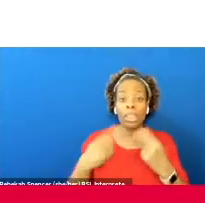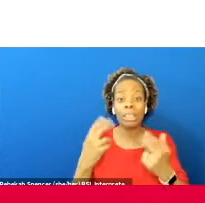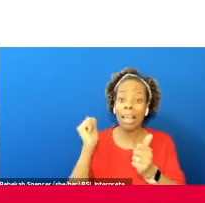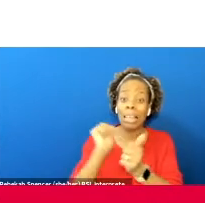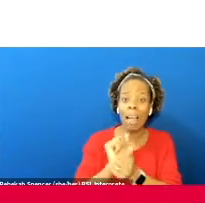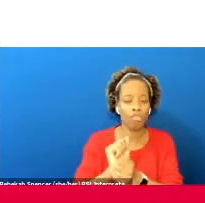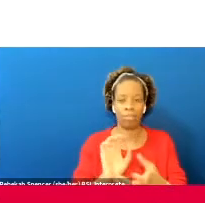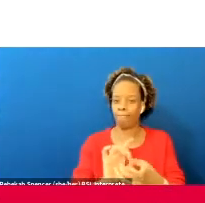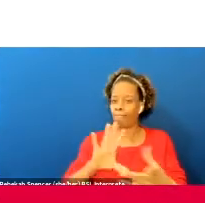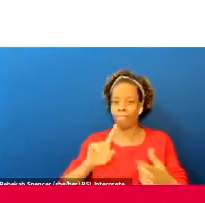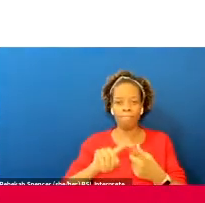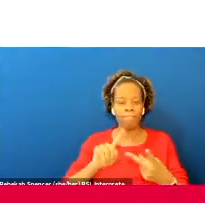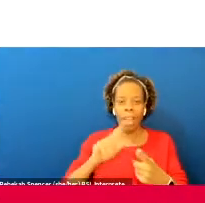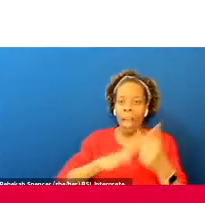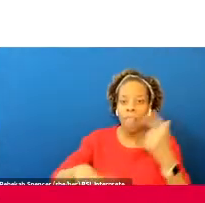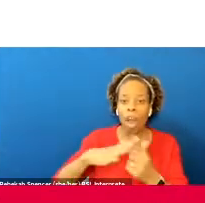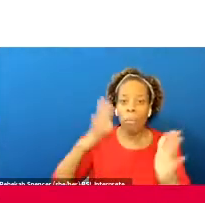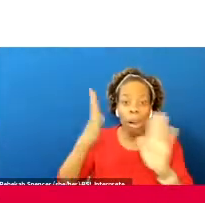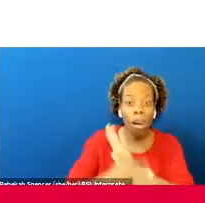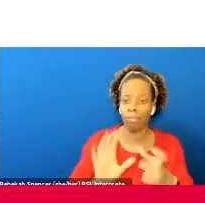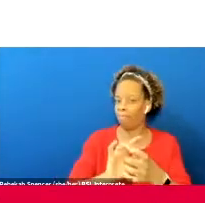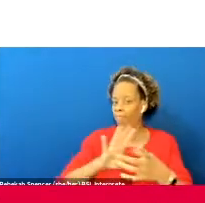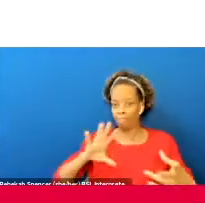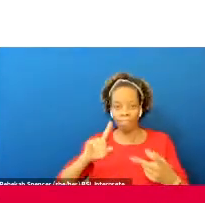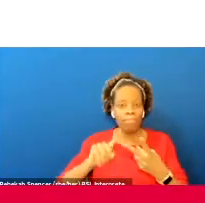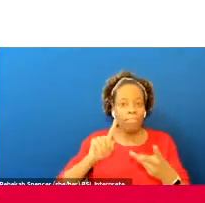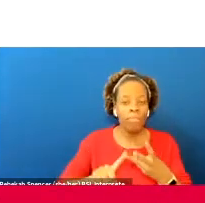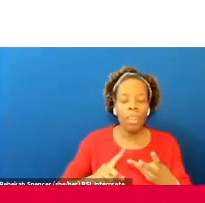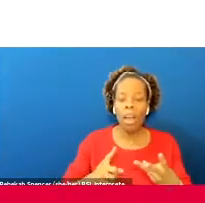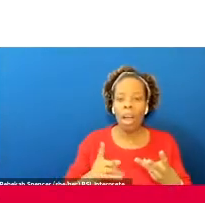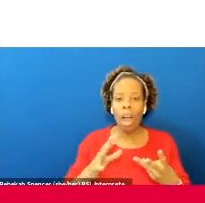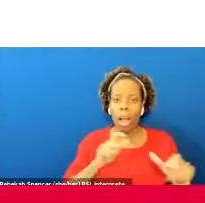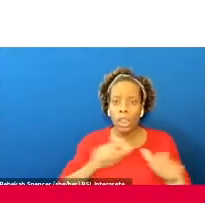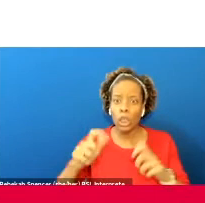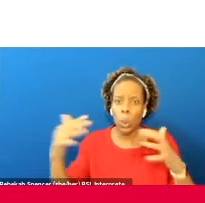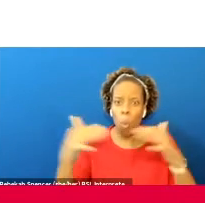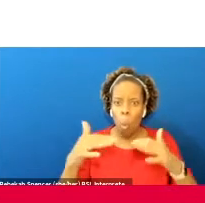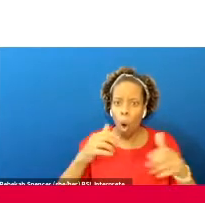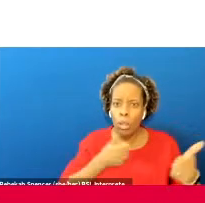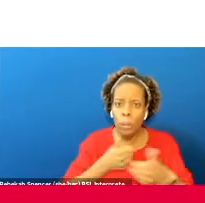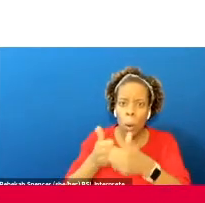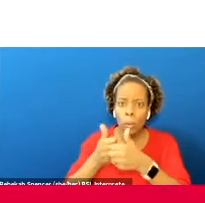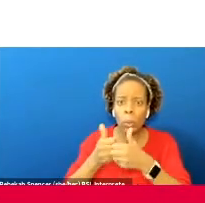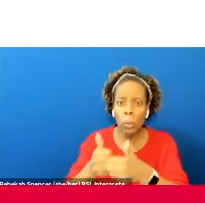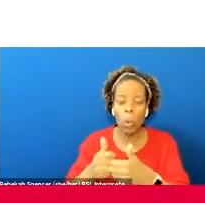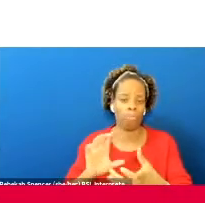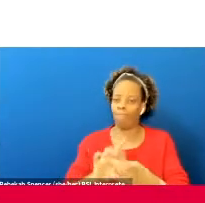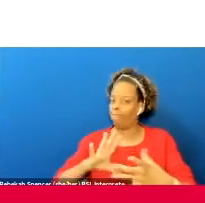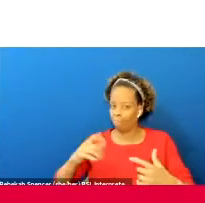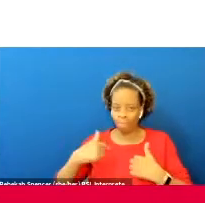environmental degradation or the, you know, continuation of war and arming military regimes and all that